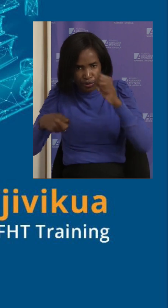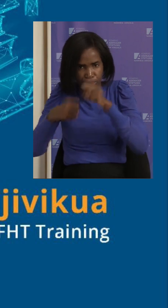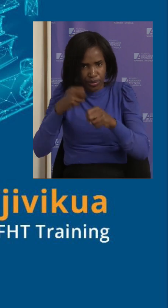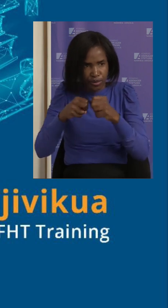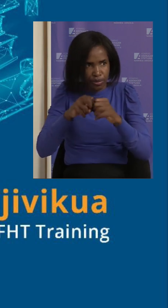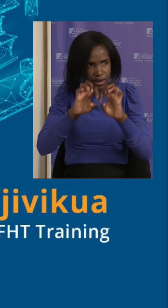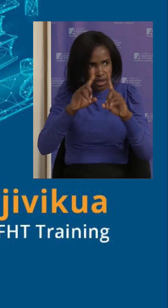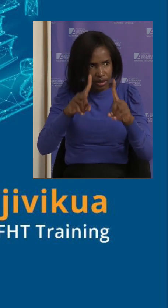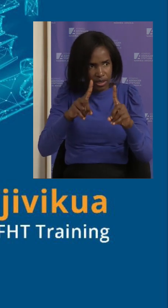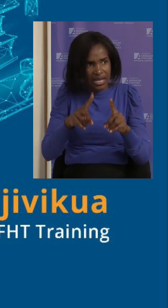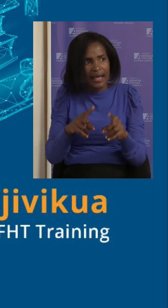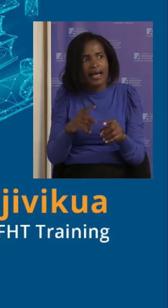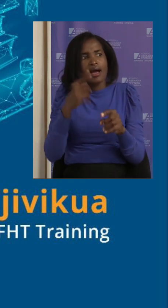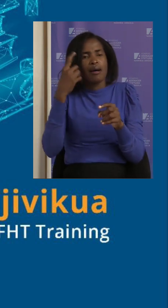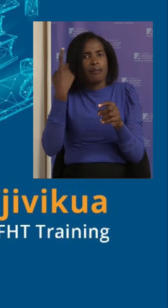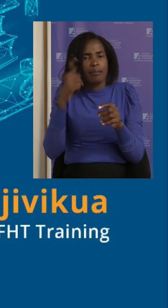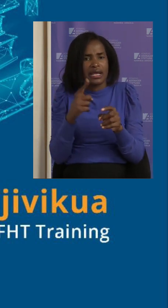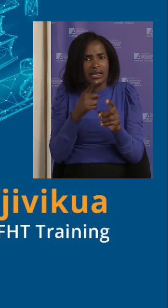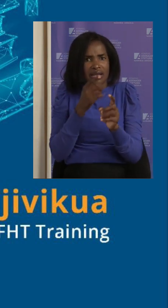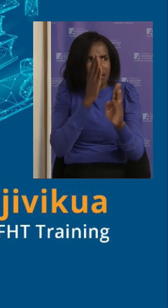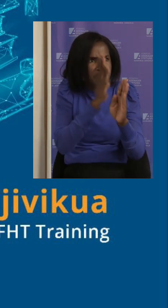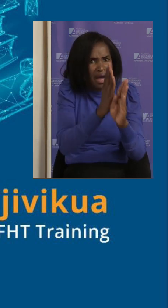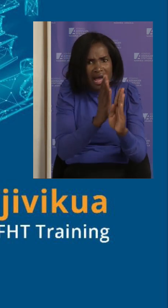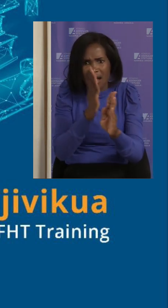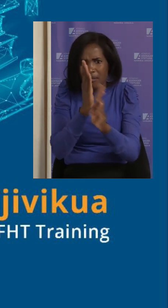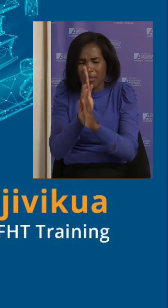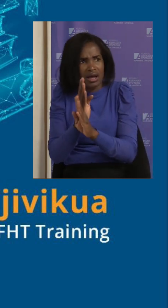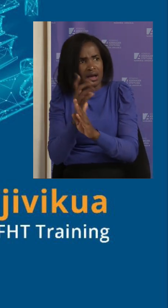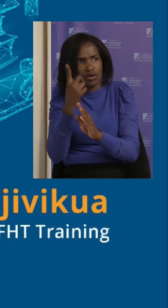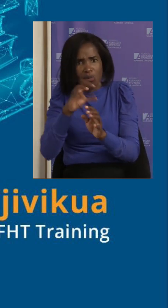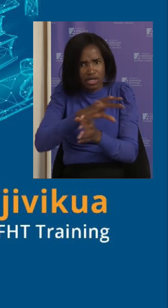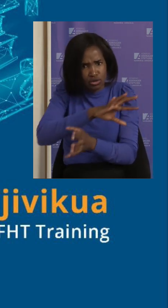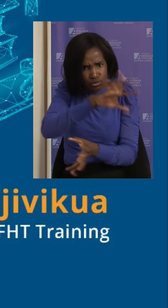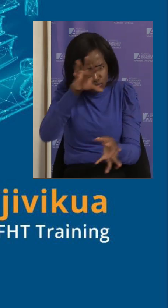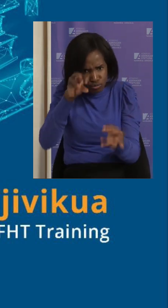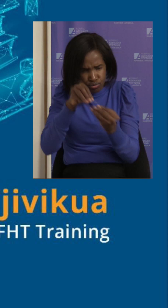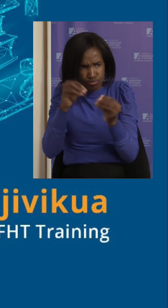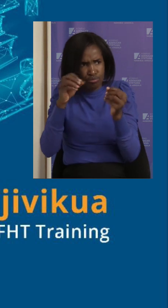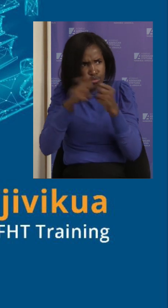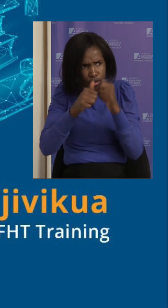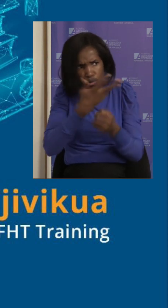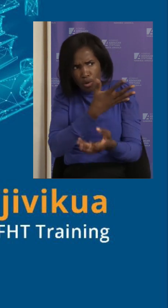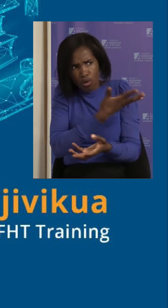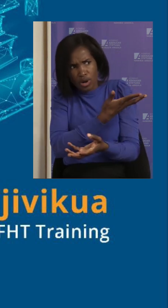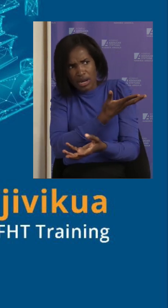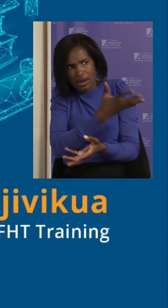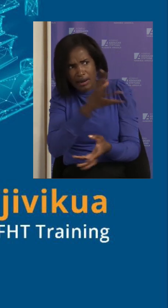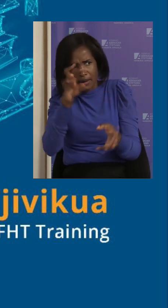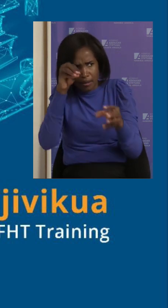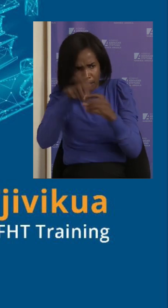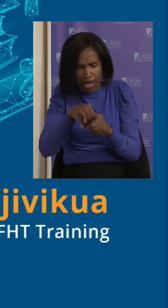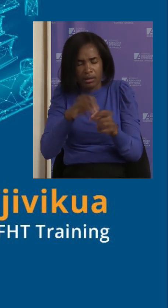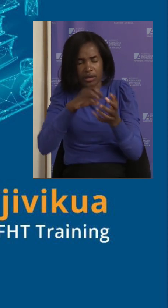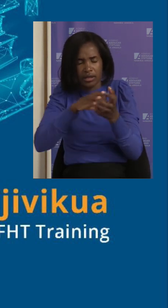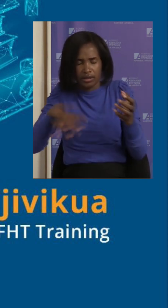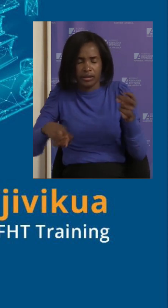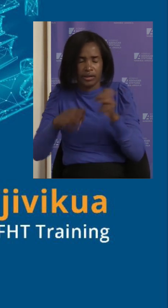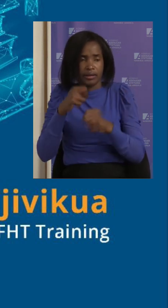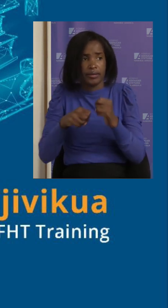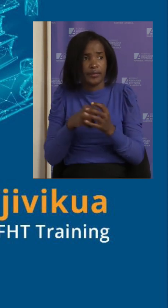in a holistic manner rather than tackle them in a piecemeal fashion. We must aim to provide opportunities for the